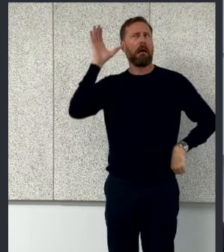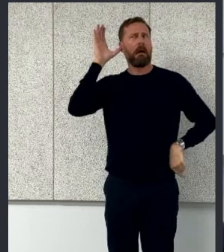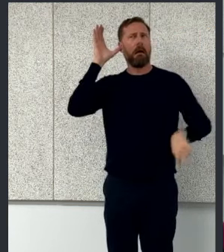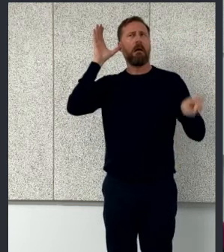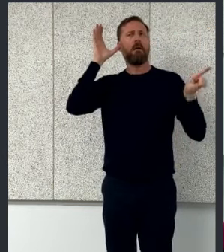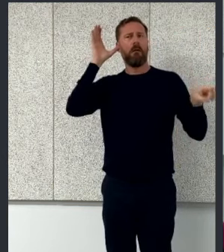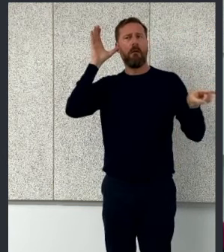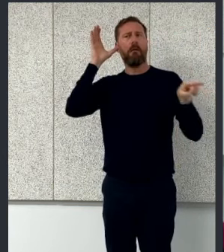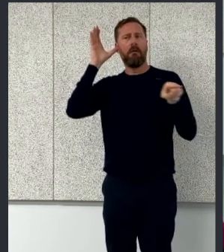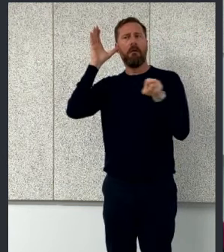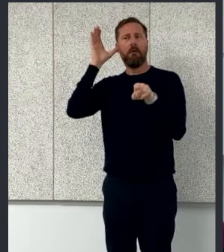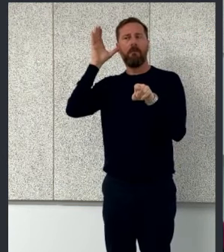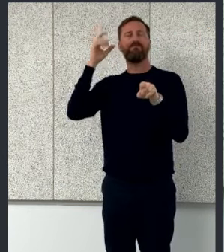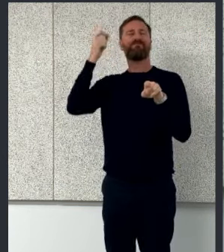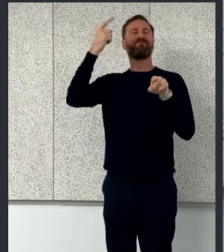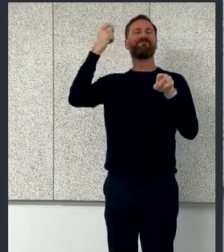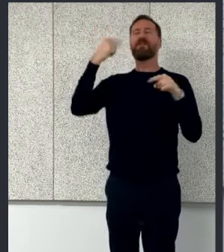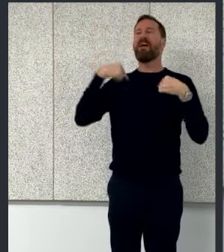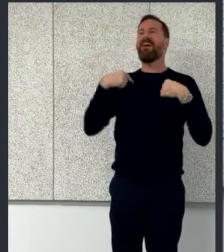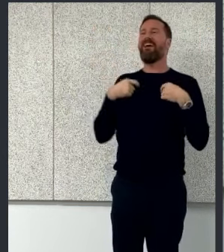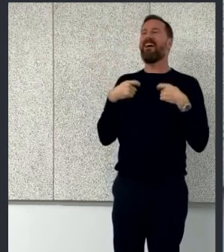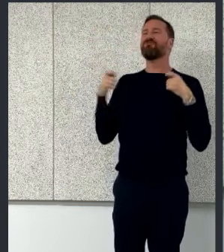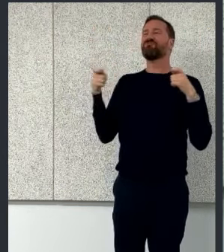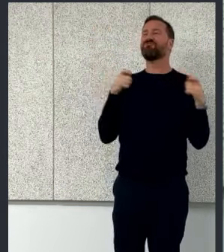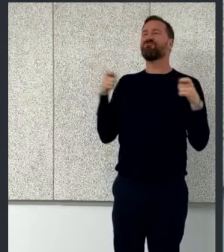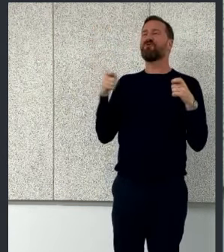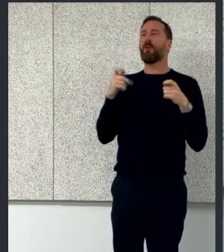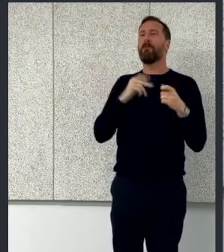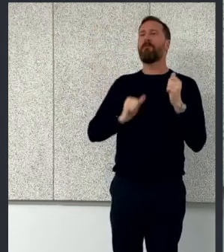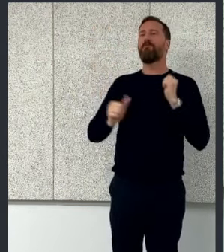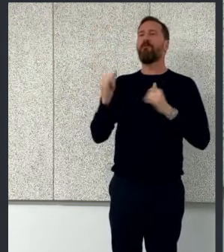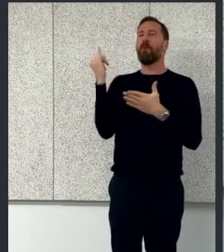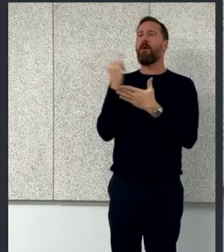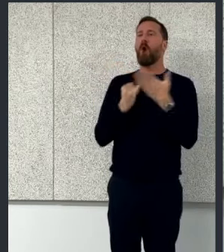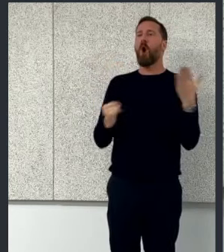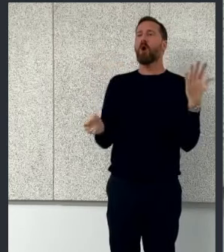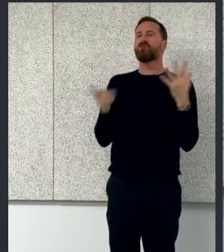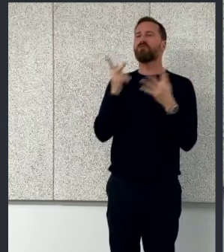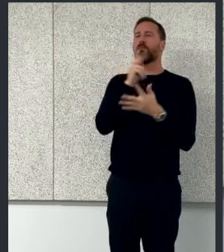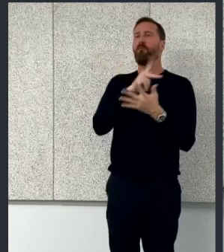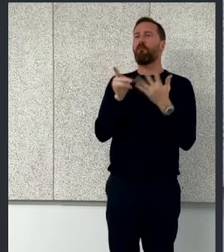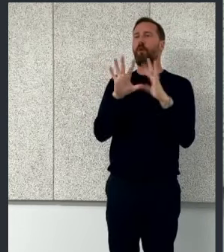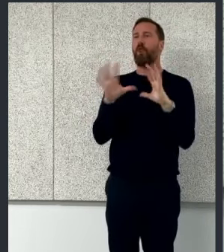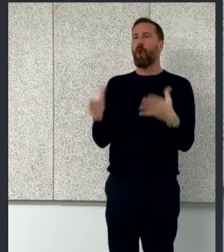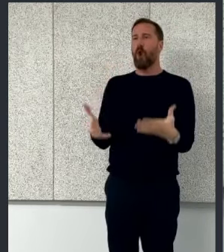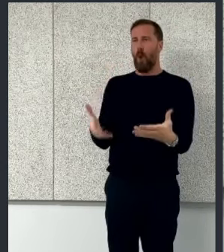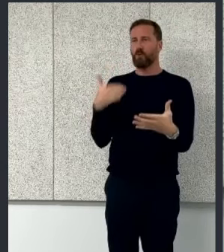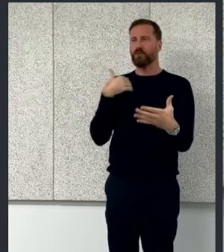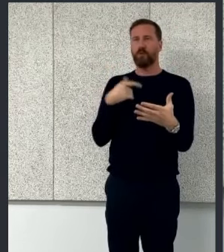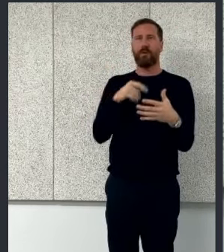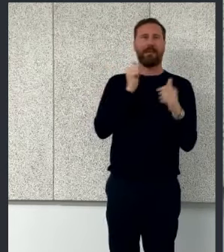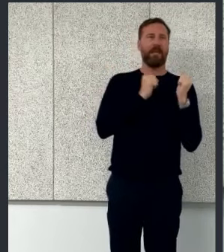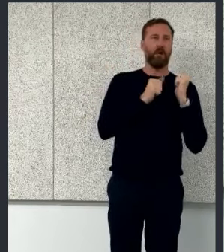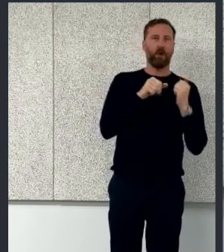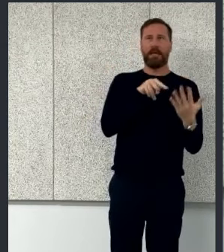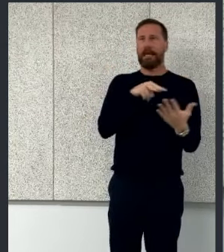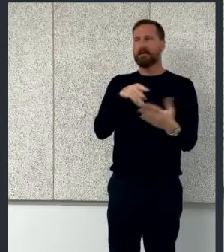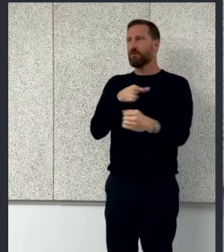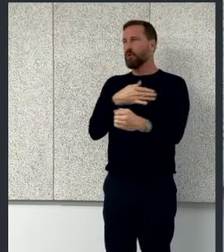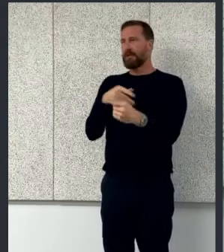I steward the performing arts portfolio from Mellon. So it's not just theater, it's across dance and music and everything in